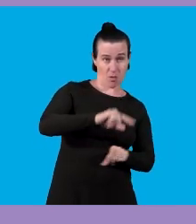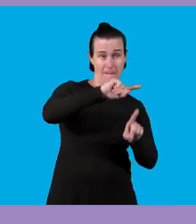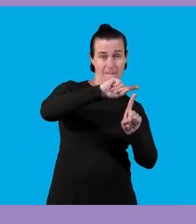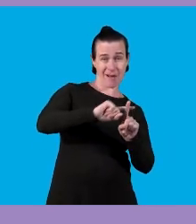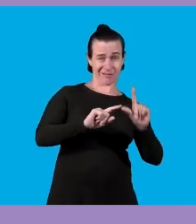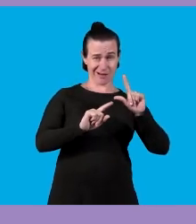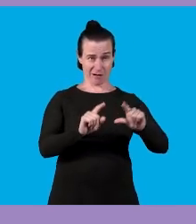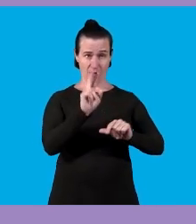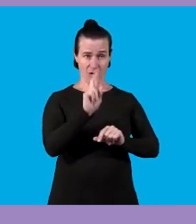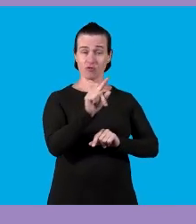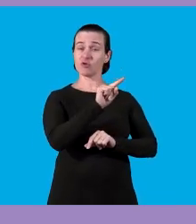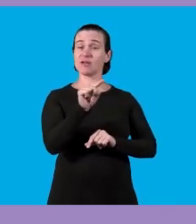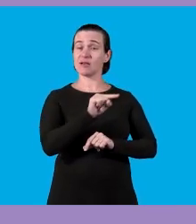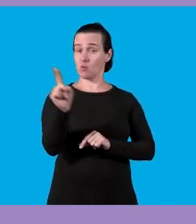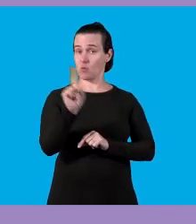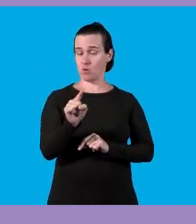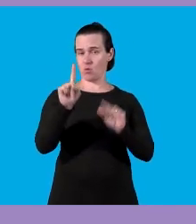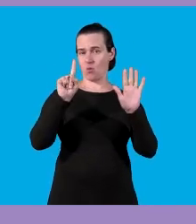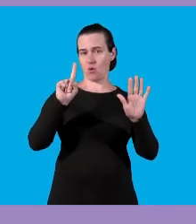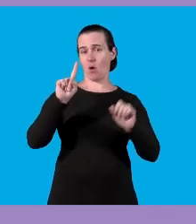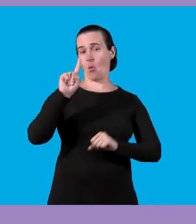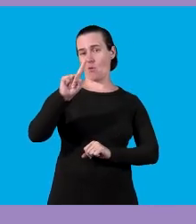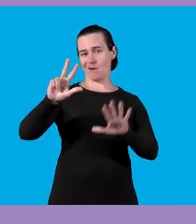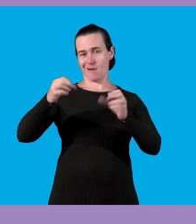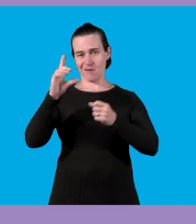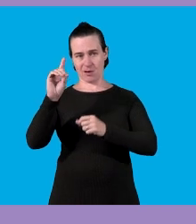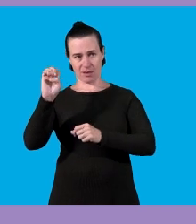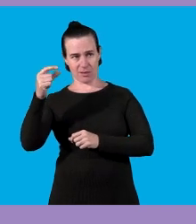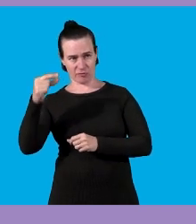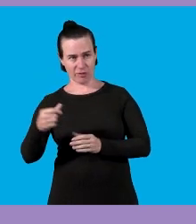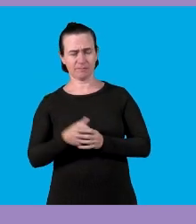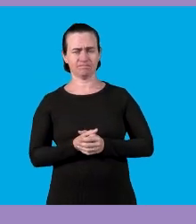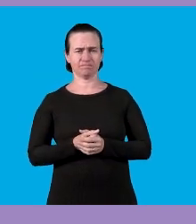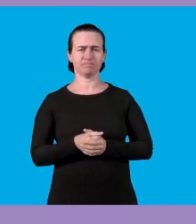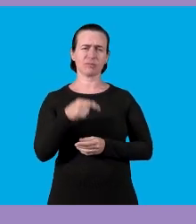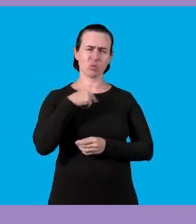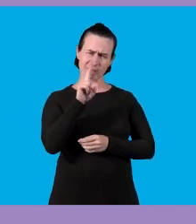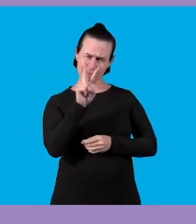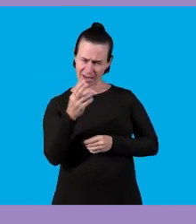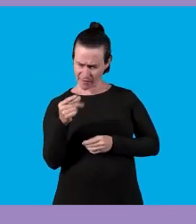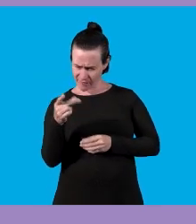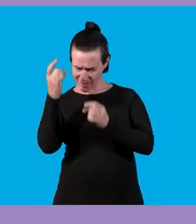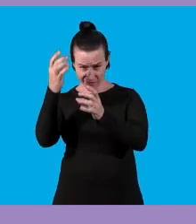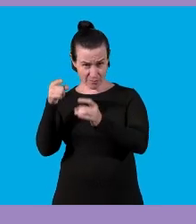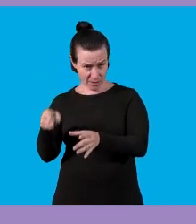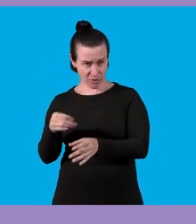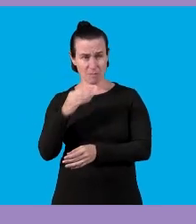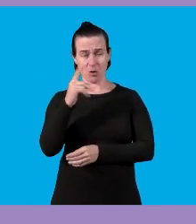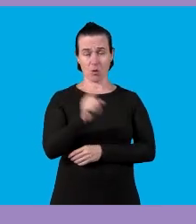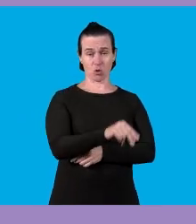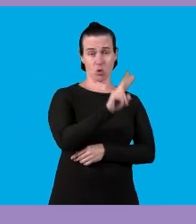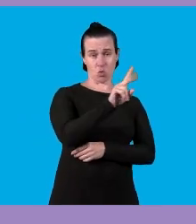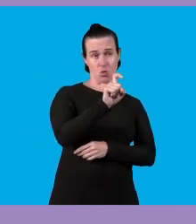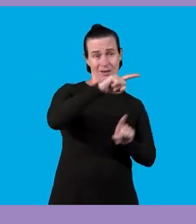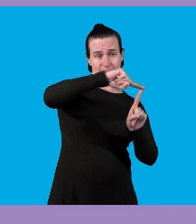180 degrees. And then angle P is 2x plus angle Q, which is 2x